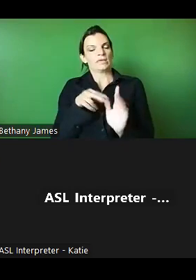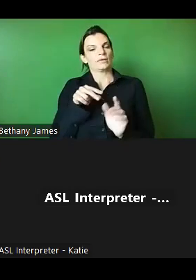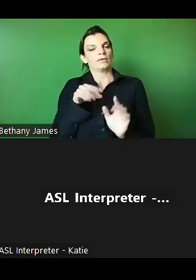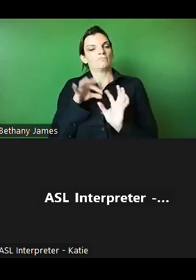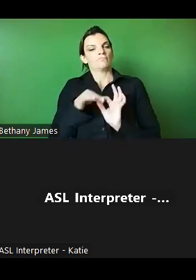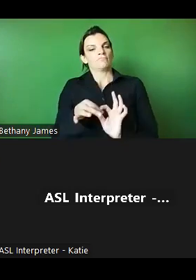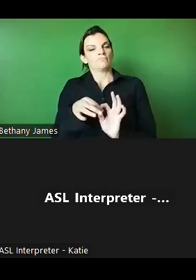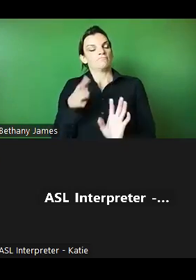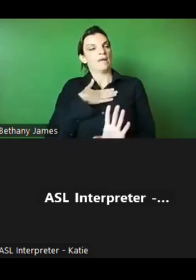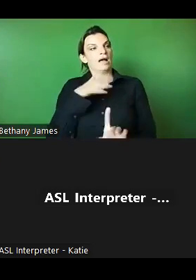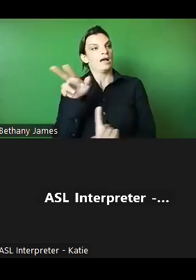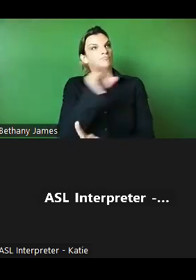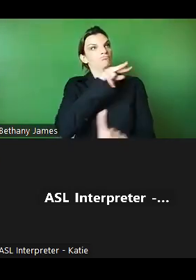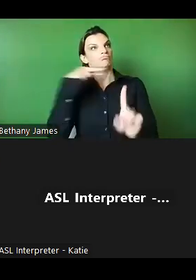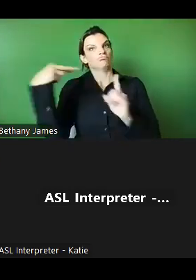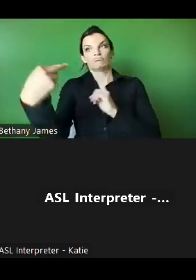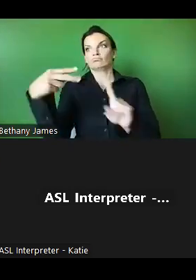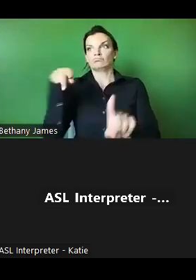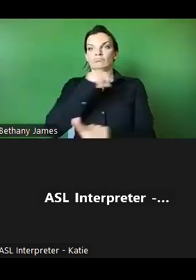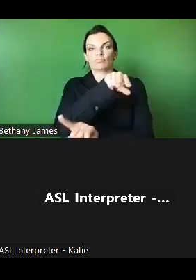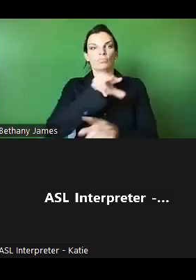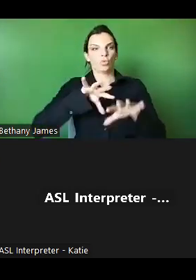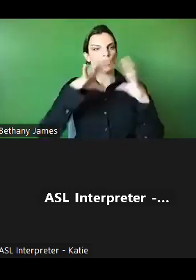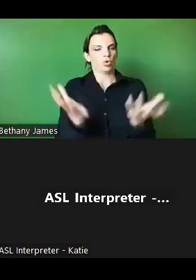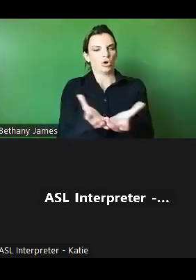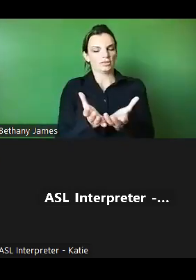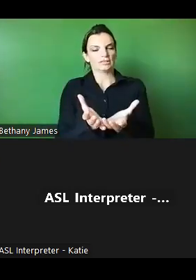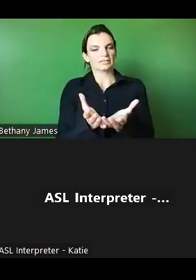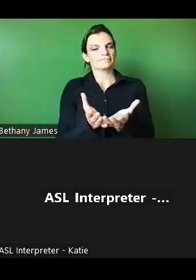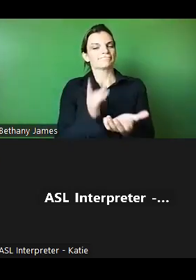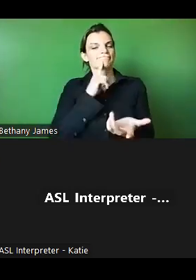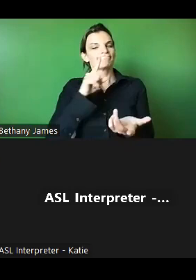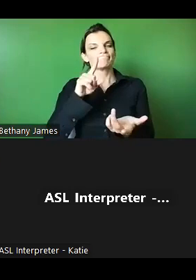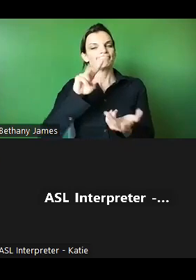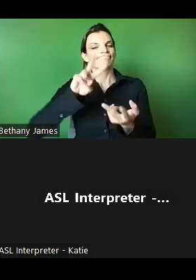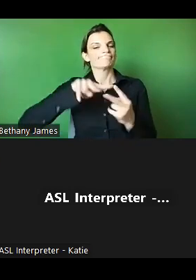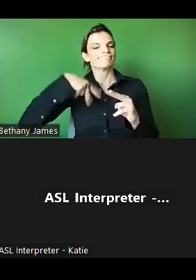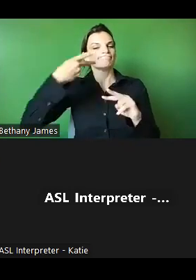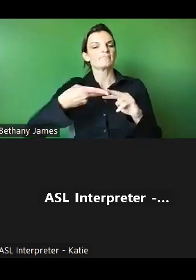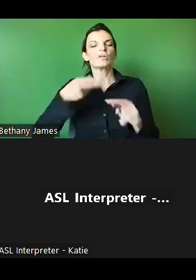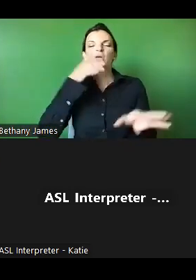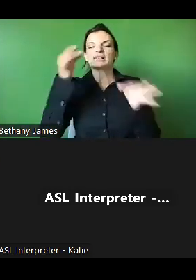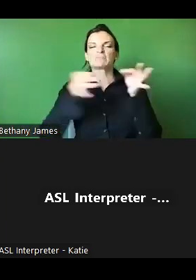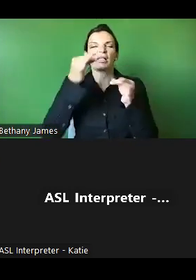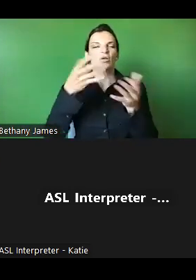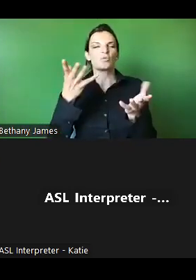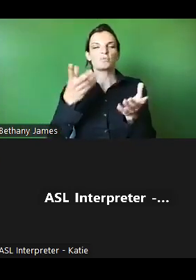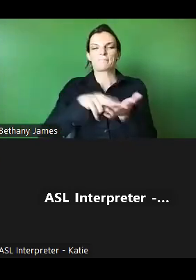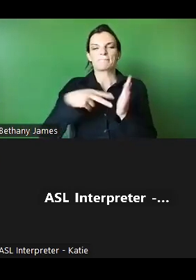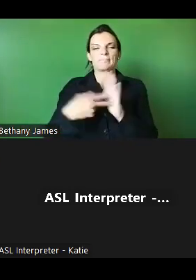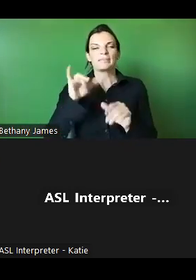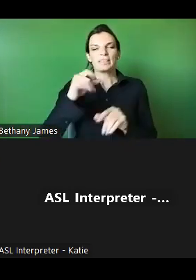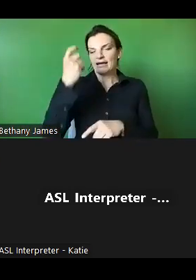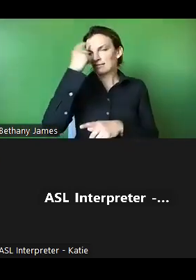as cognitive therapy in reverse. So let's talk about cognitive therapy for a moment and then come back to this. So the